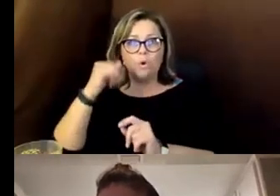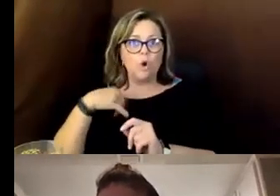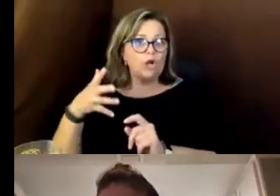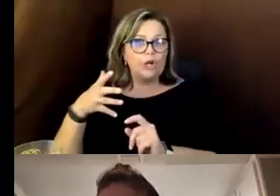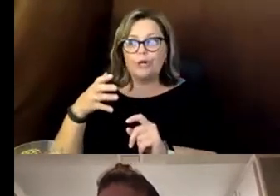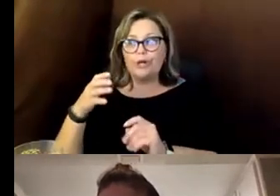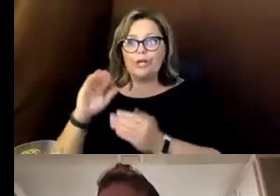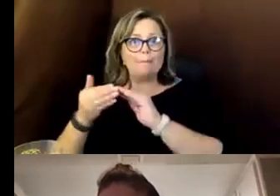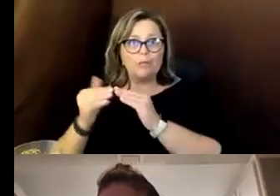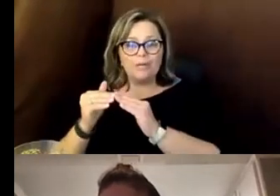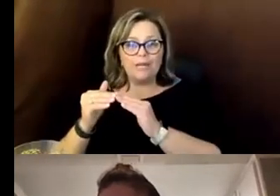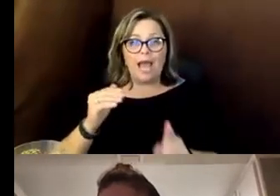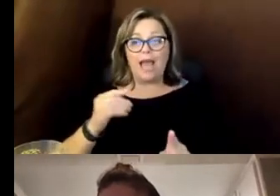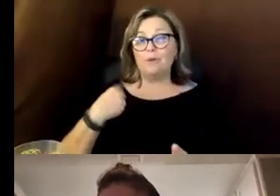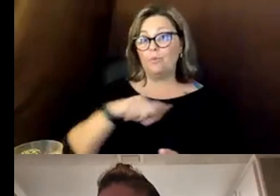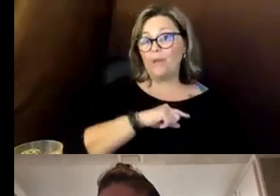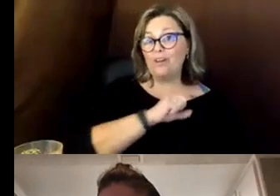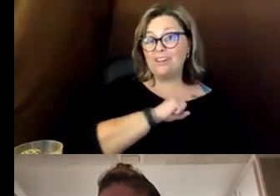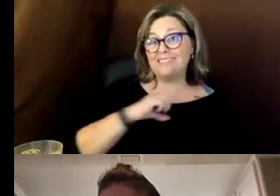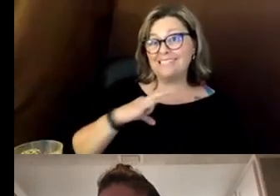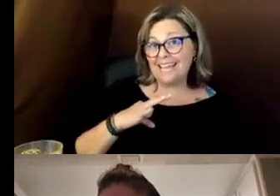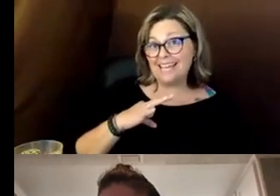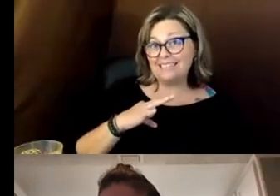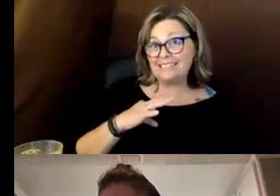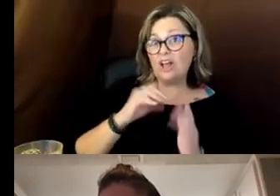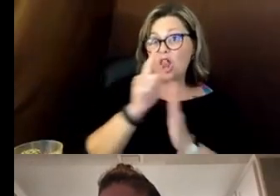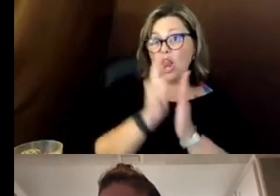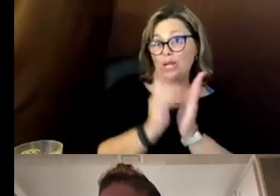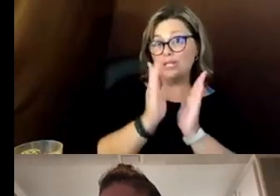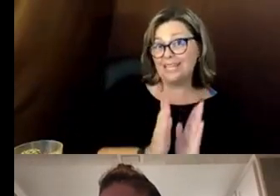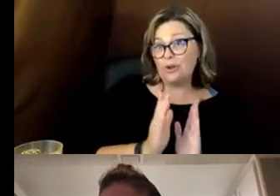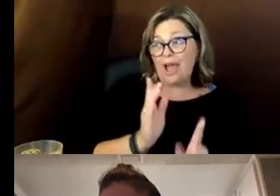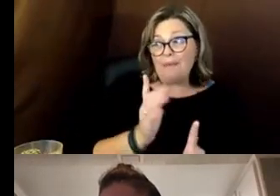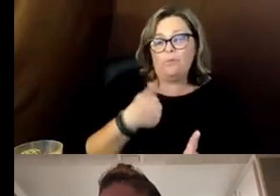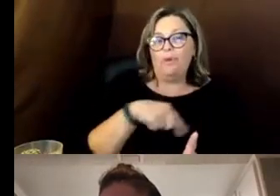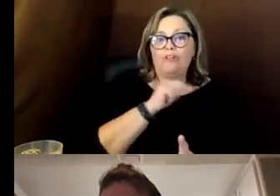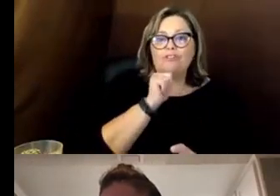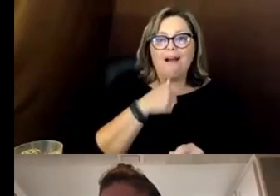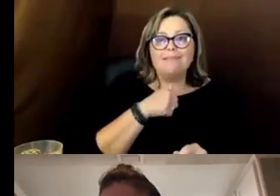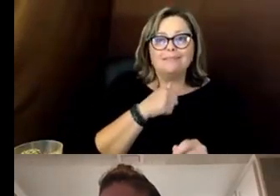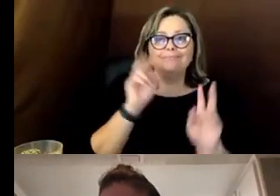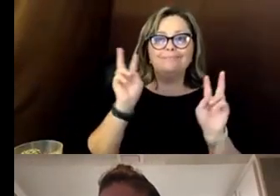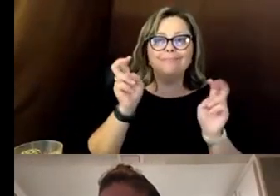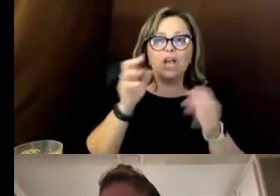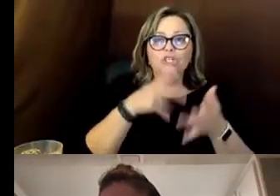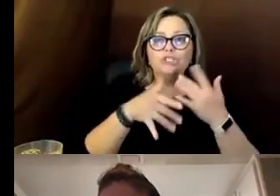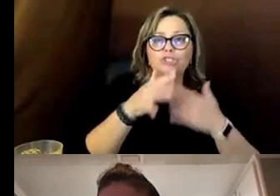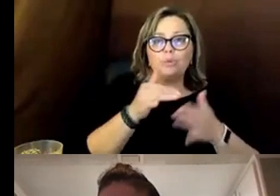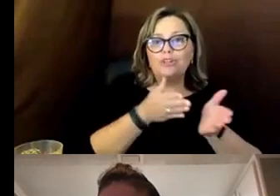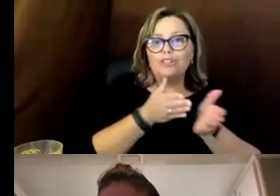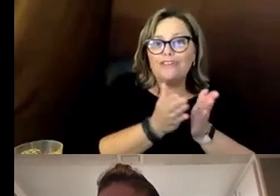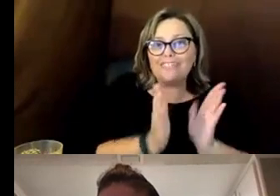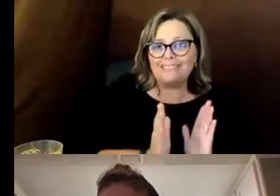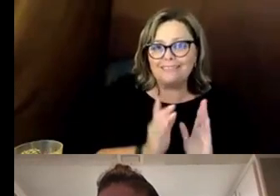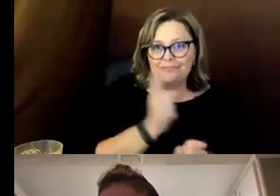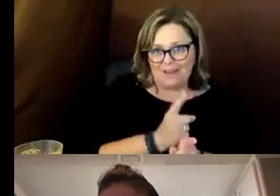in a state legislator's office. We're not a social service office. But at the same time, people wander into cross our